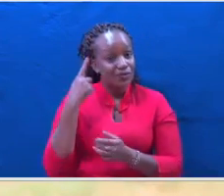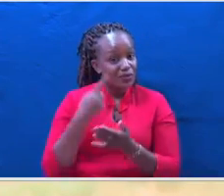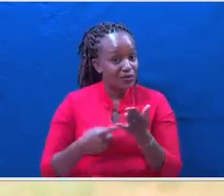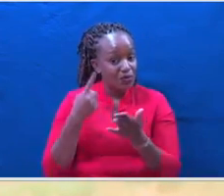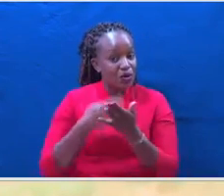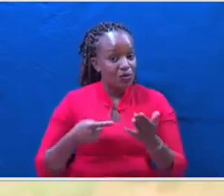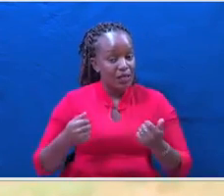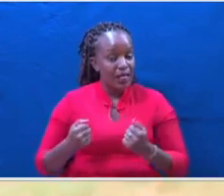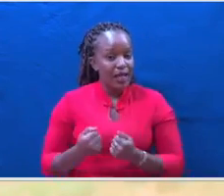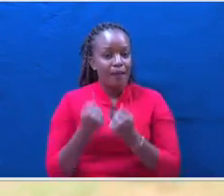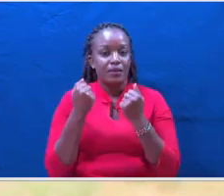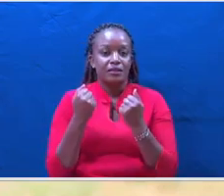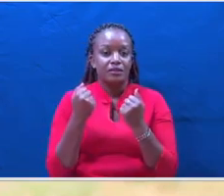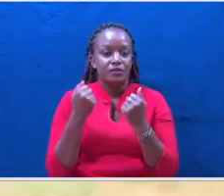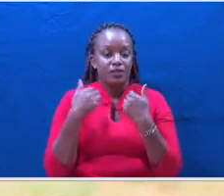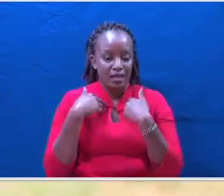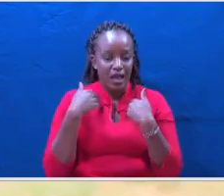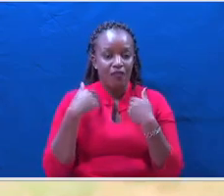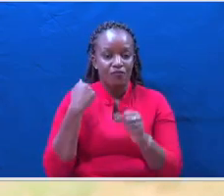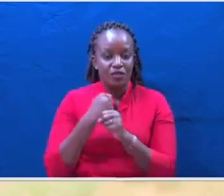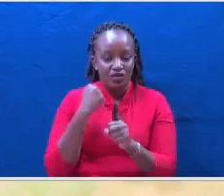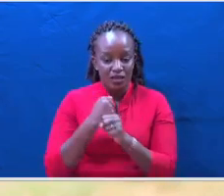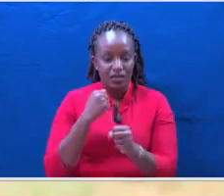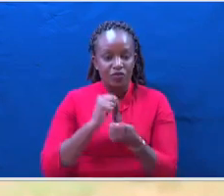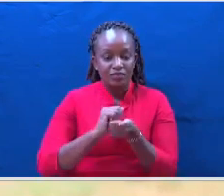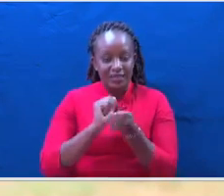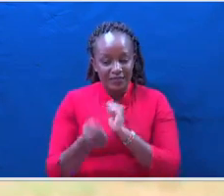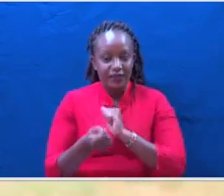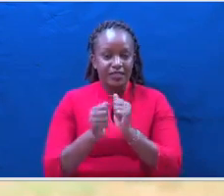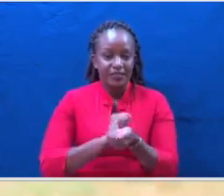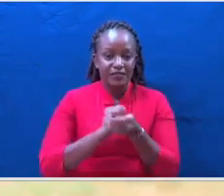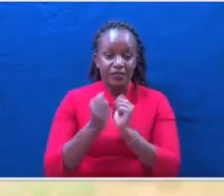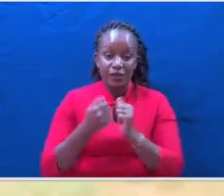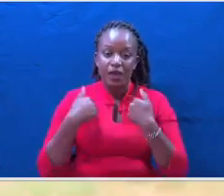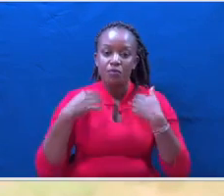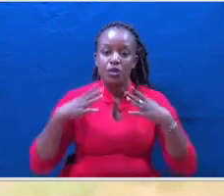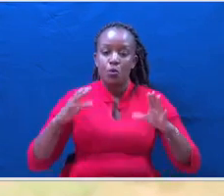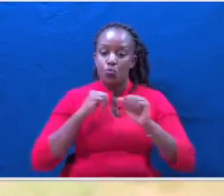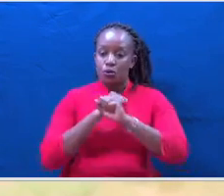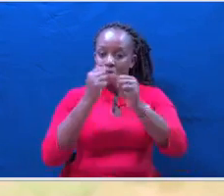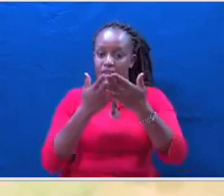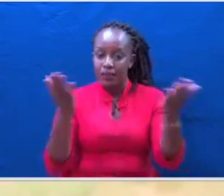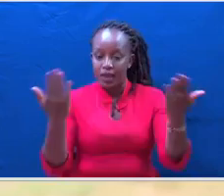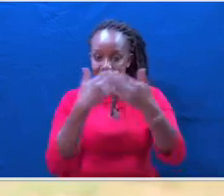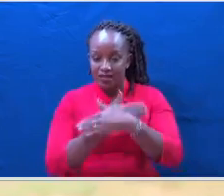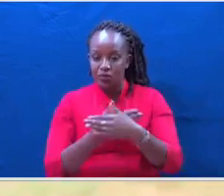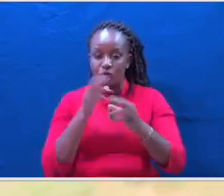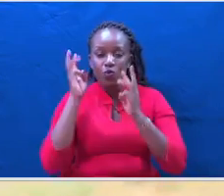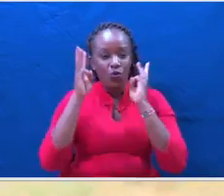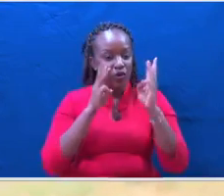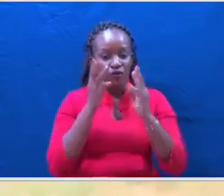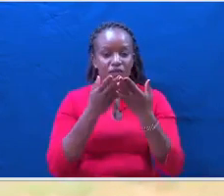happen? Even though we work on shifts, we have people looking after them during the night. You still worry for them